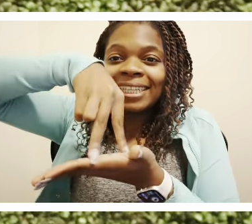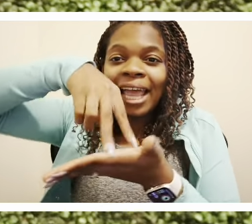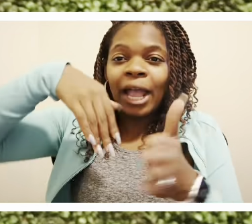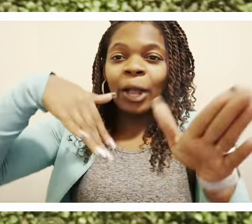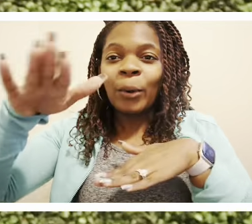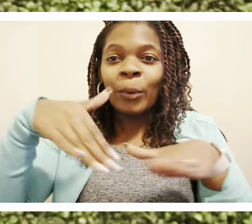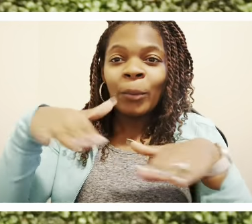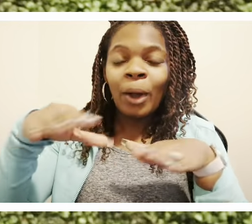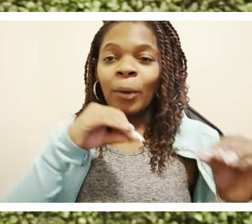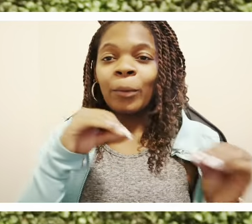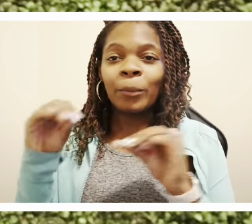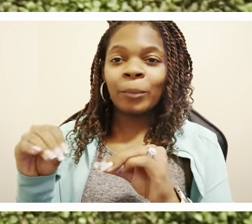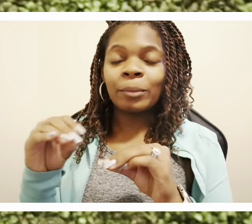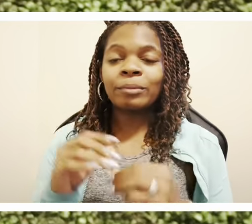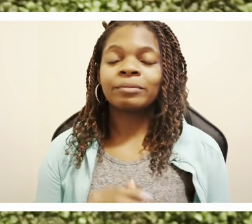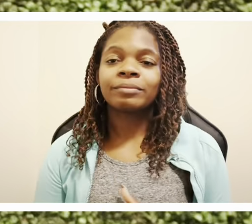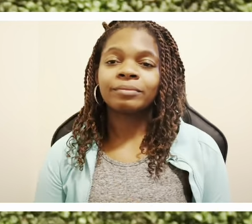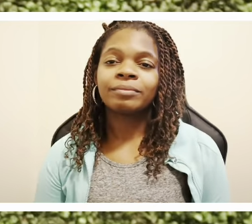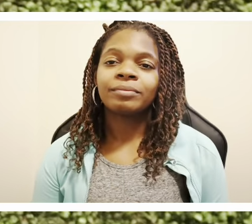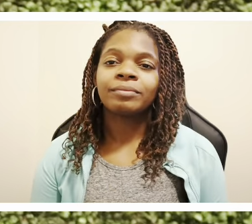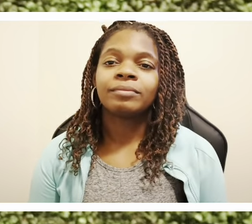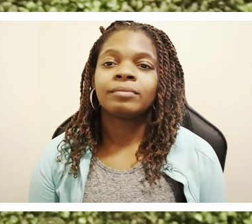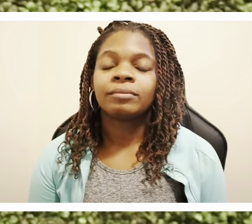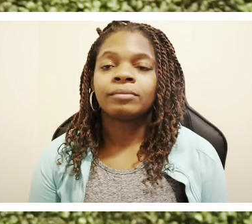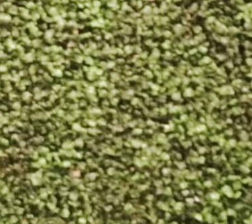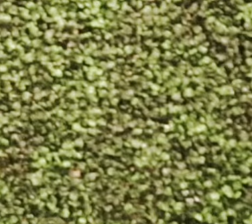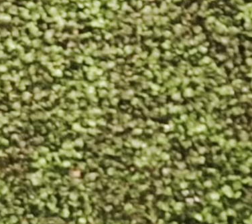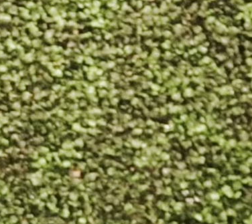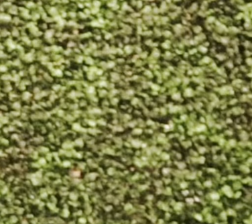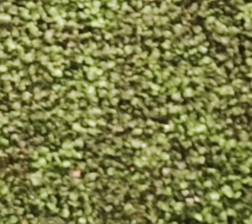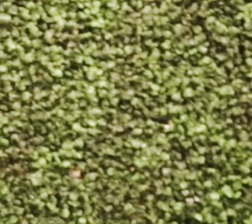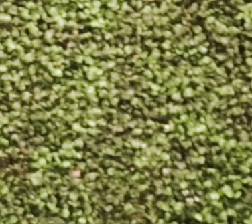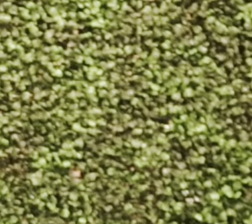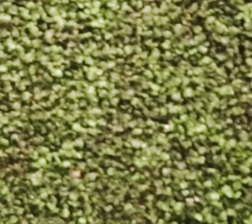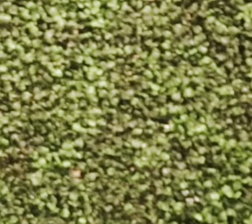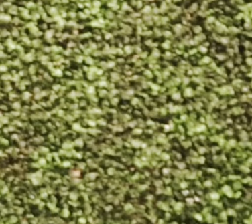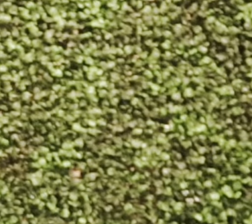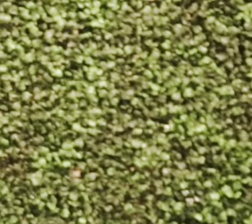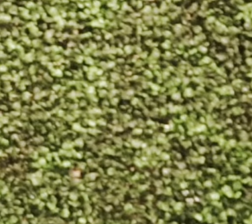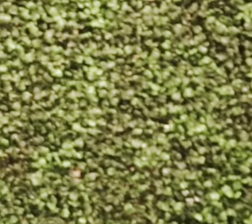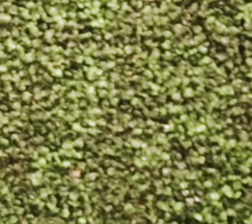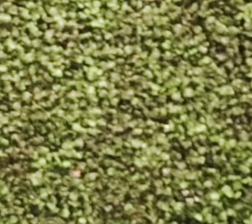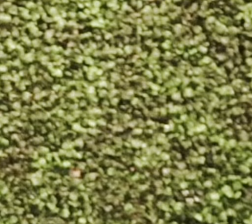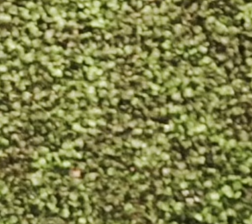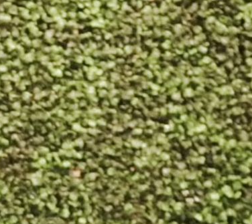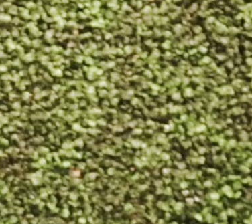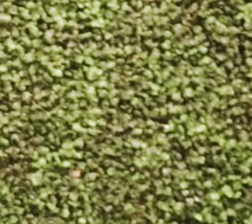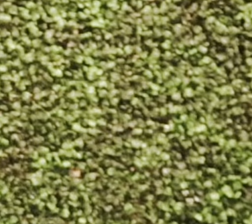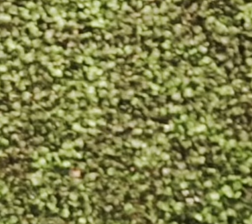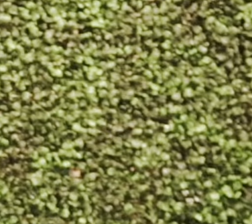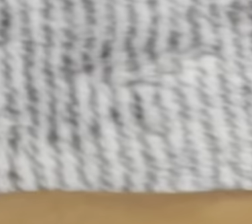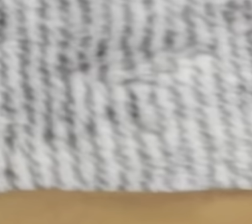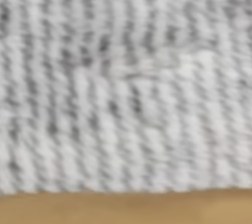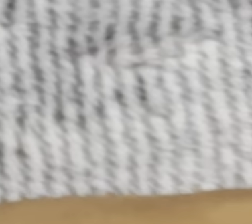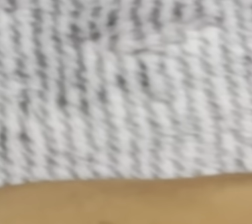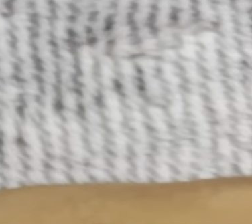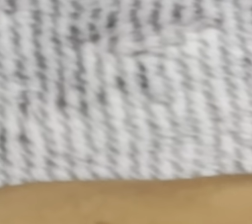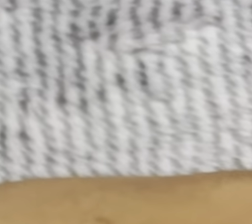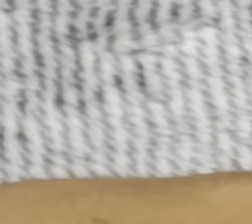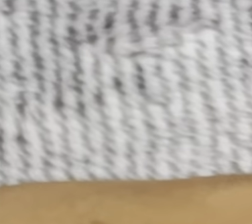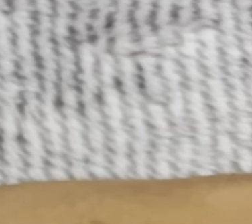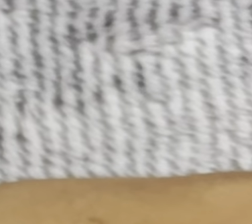say get moving at that 50-minute mark if you have not been moving for a consistent 50 minutes.